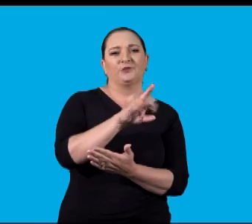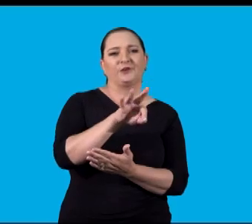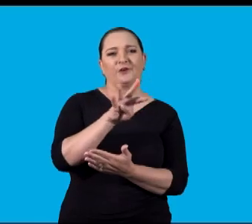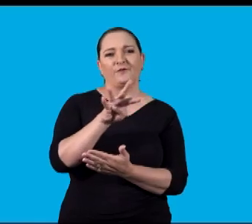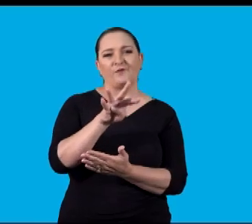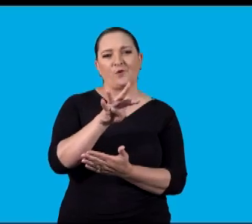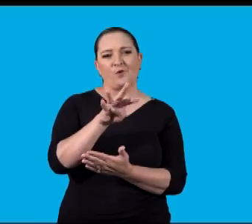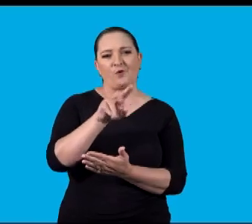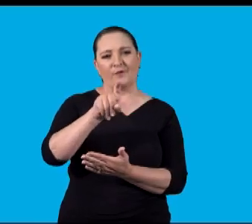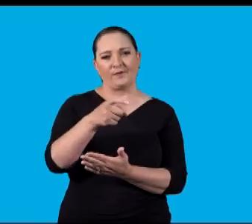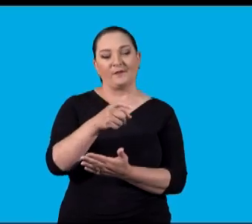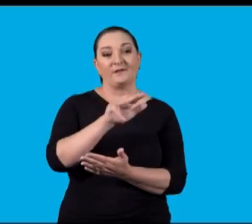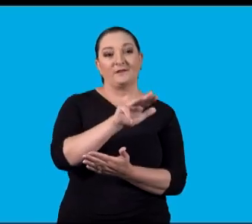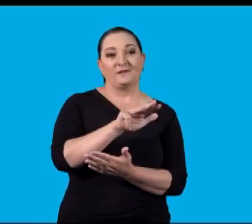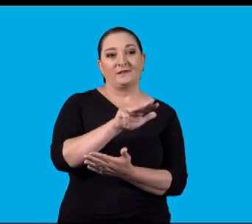plus